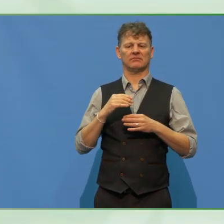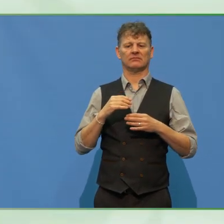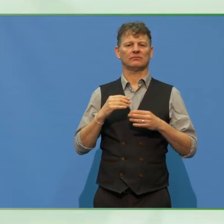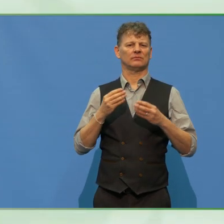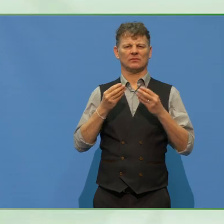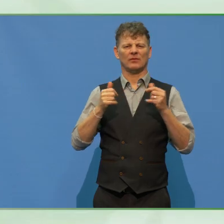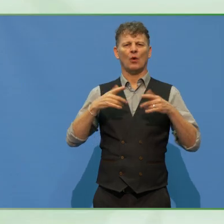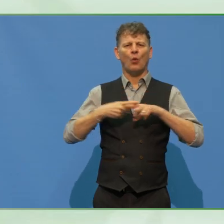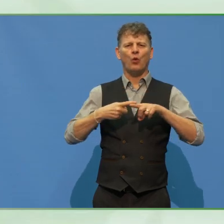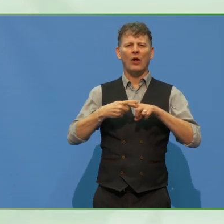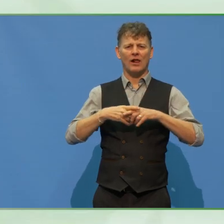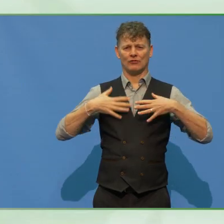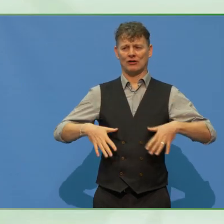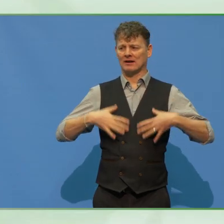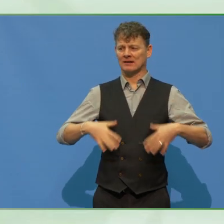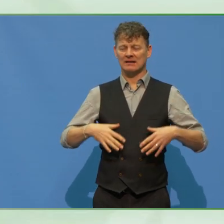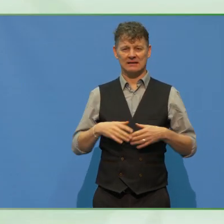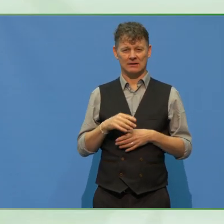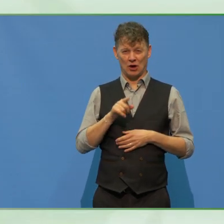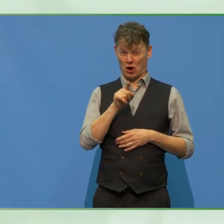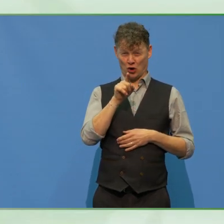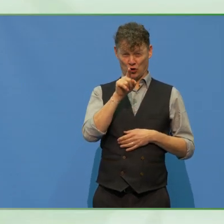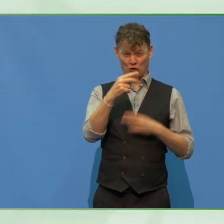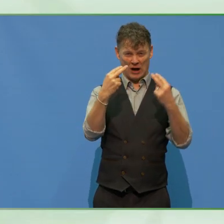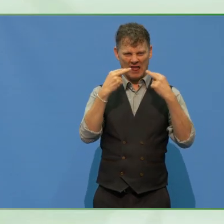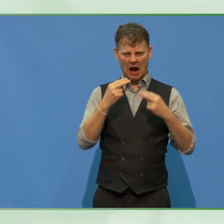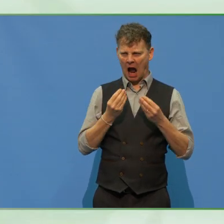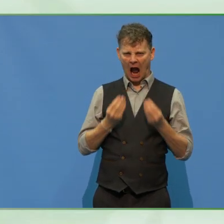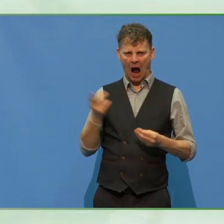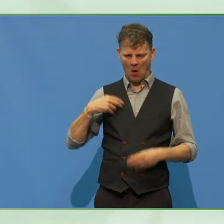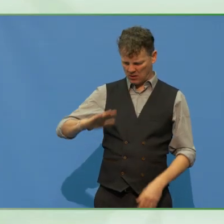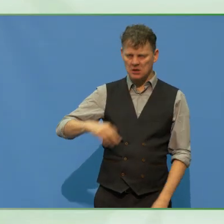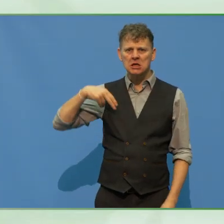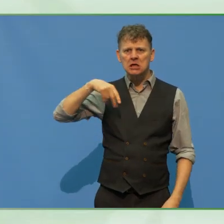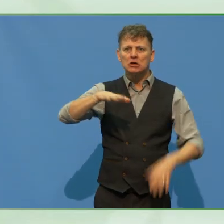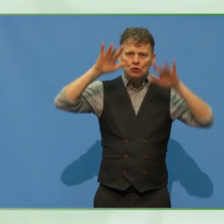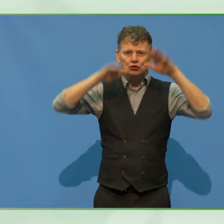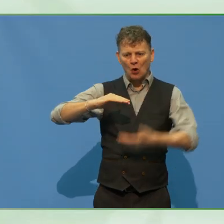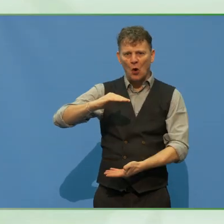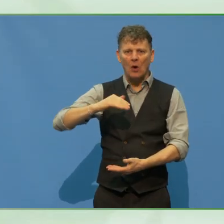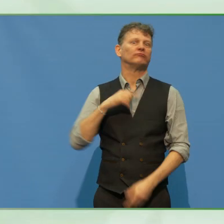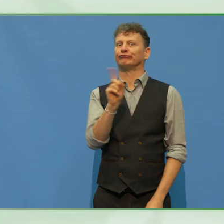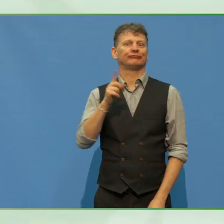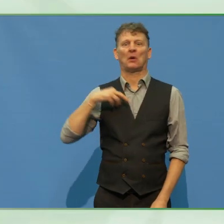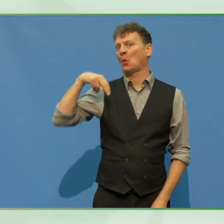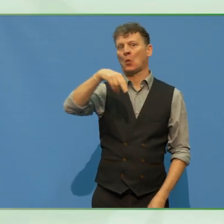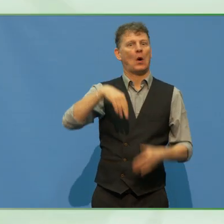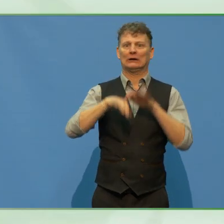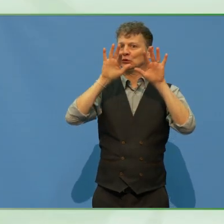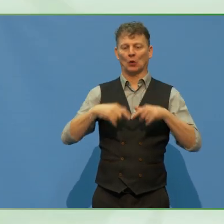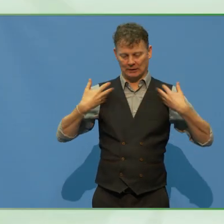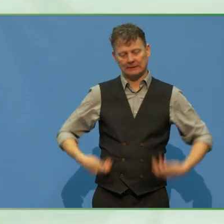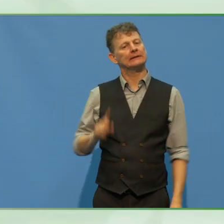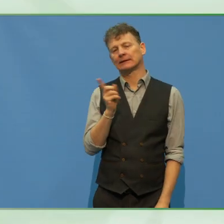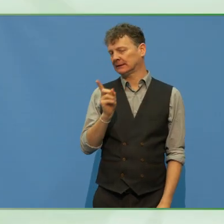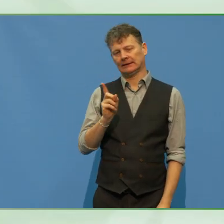thinking, did she walk in the snow in that? The answer is no. I changed unglamorously